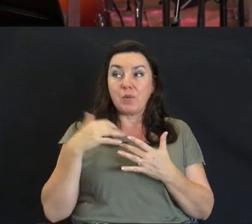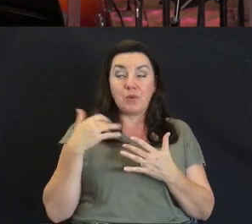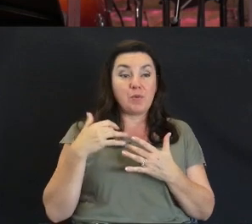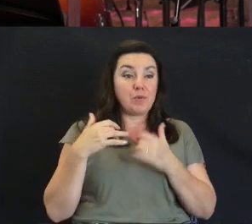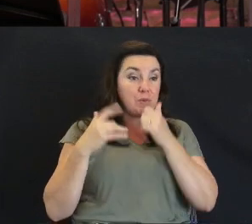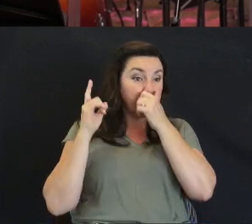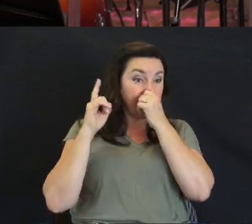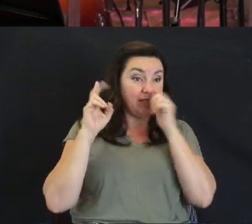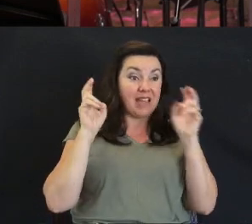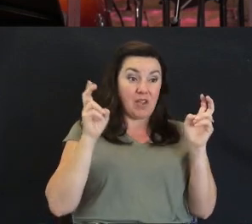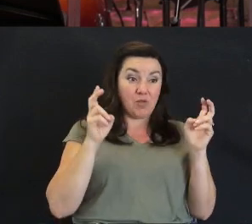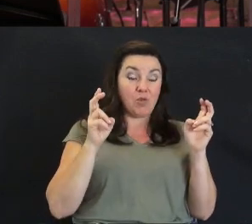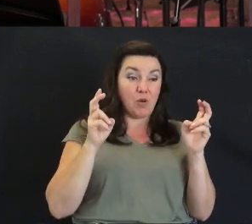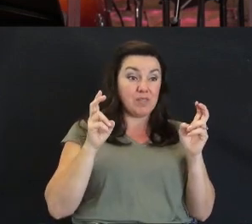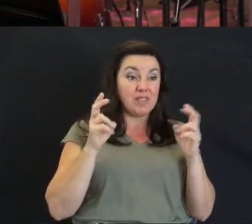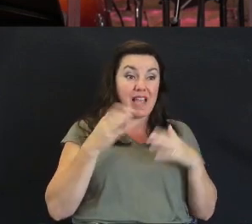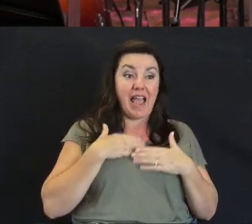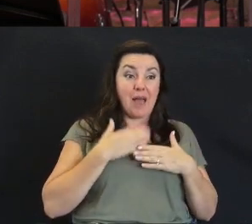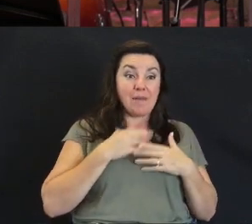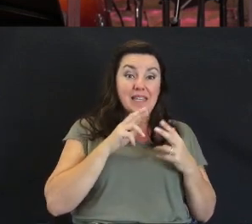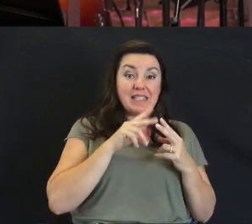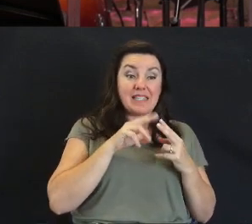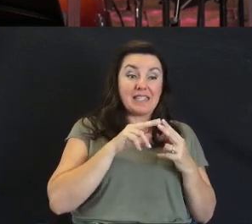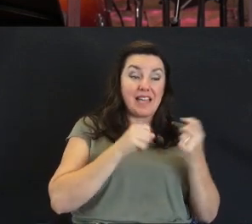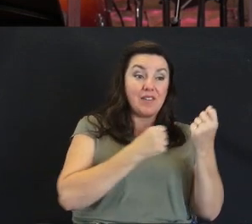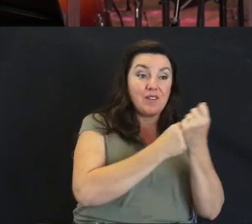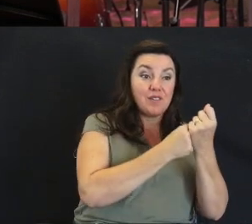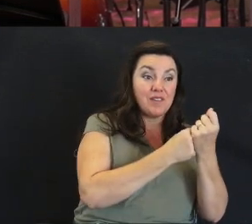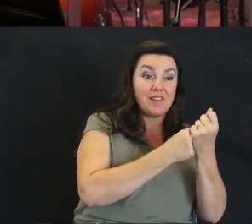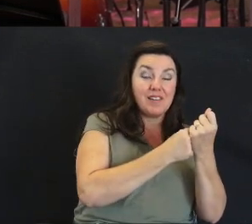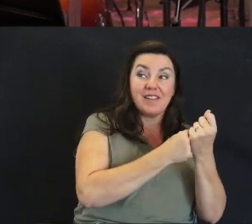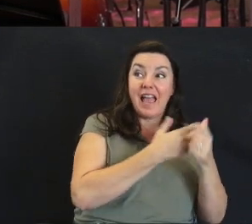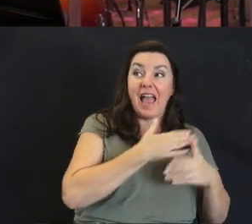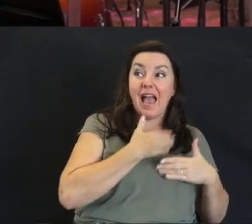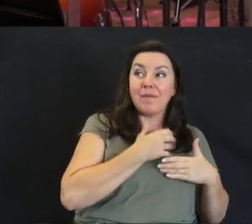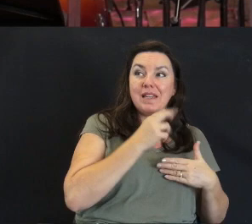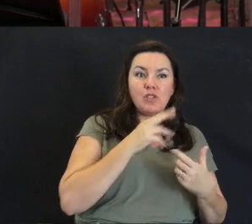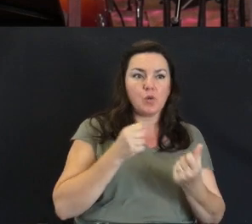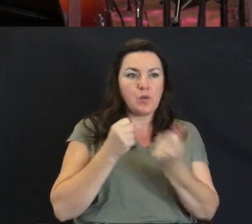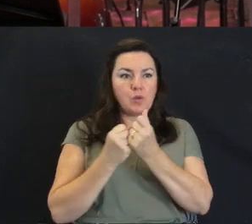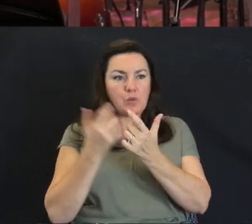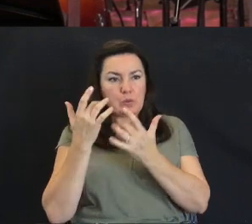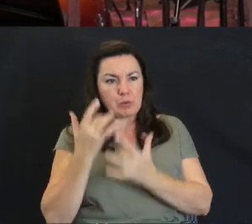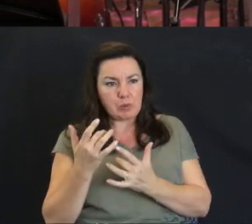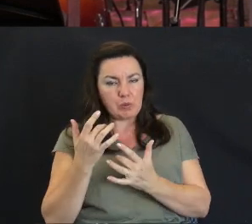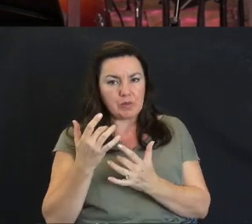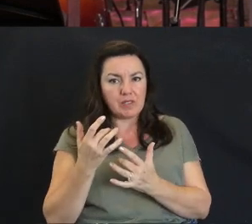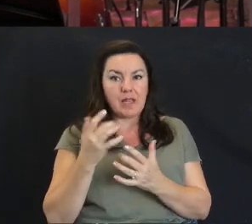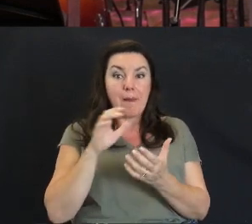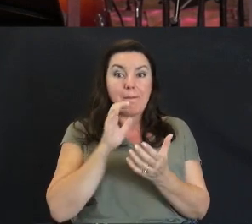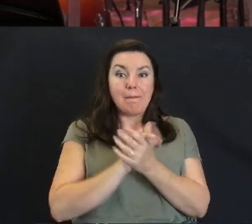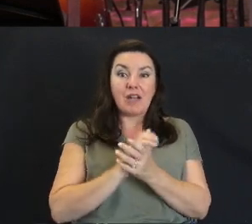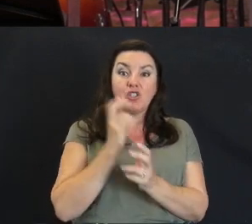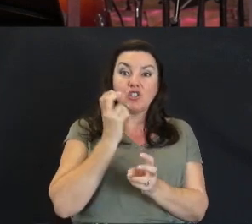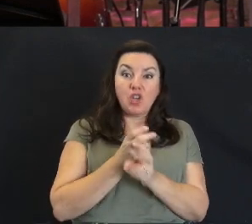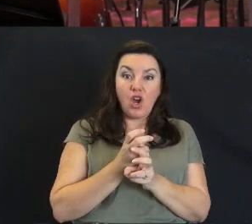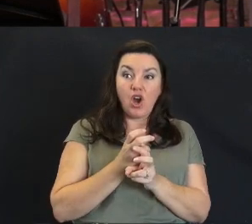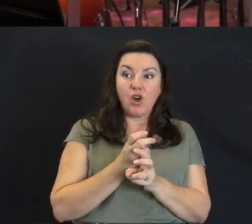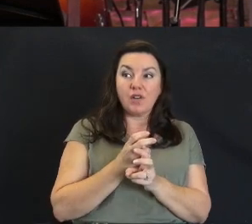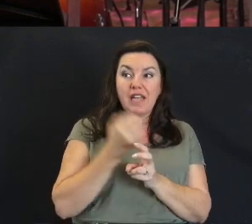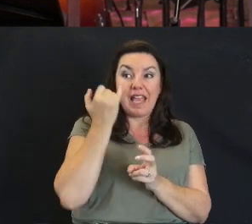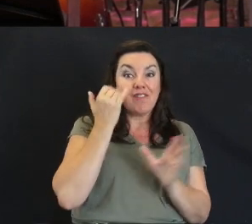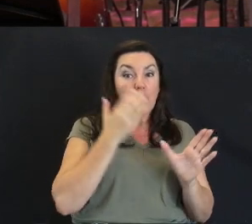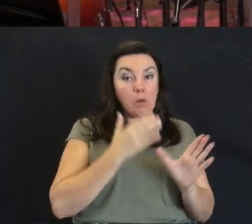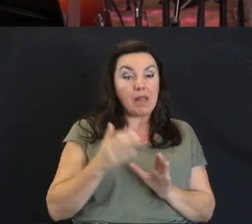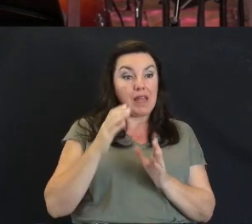That quote is stating What I just said Marriage is hard Marriage is incredibly hard If you're here today And you've never been married And you're planning On